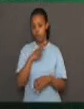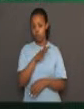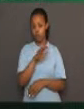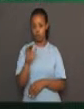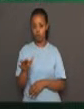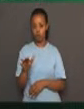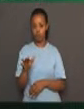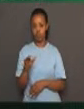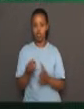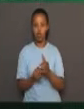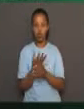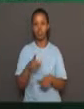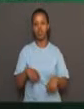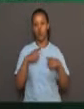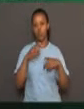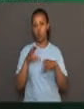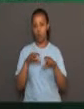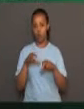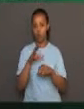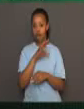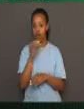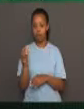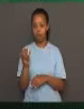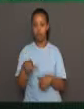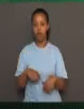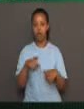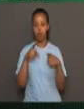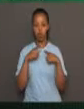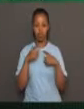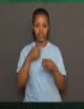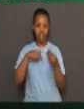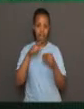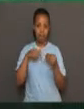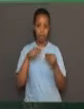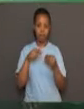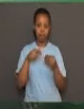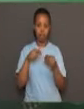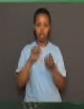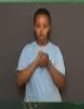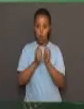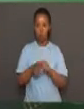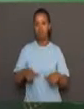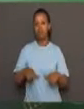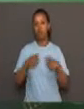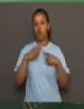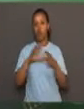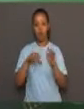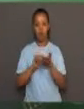be resourceful and make advancements within their environment.